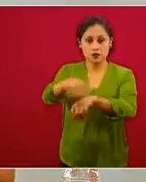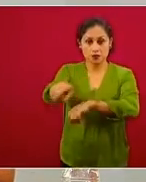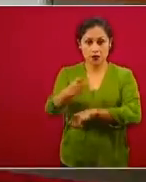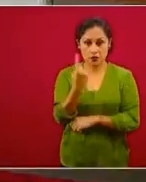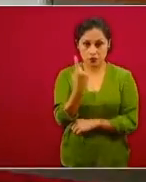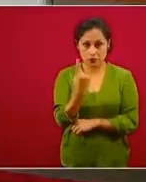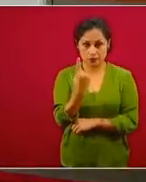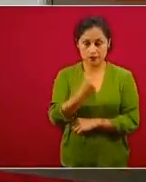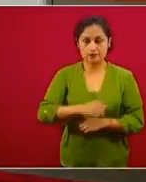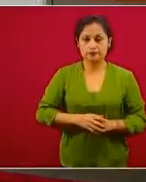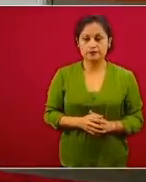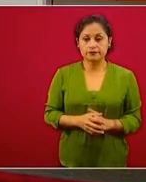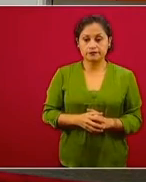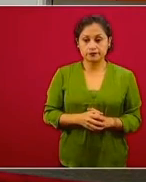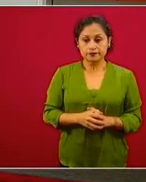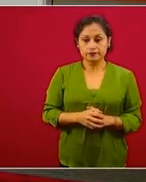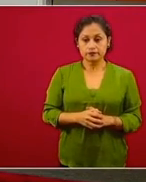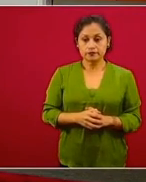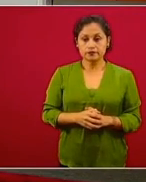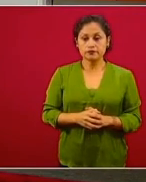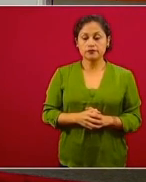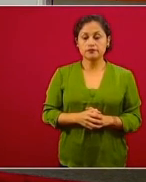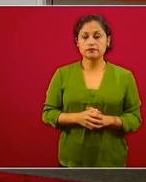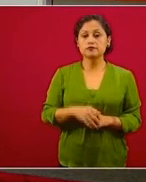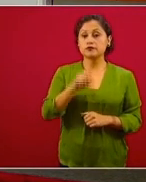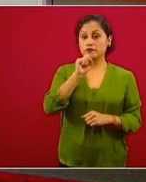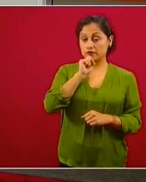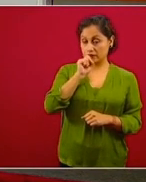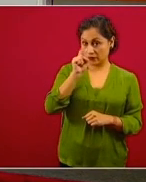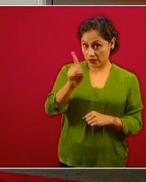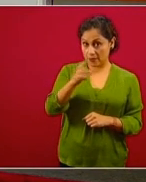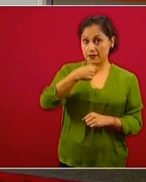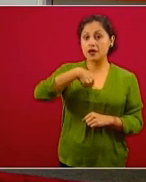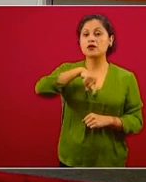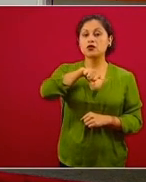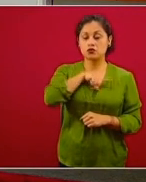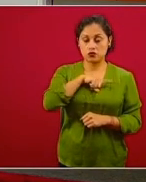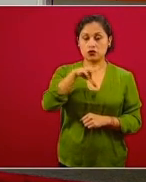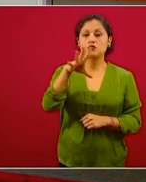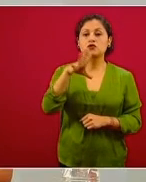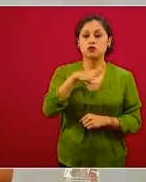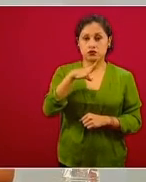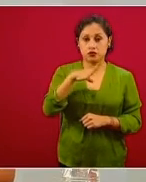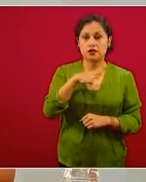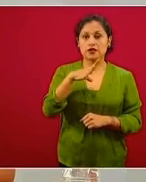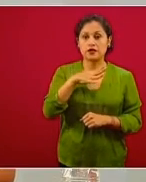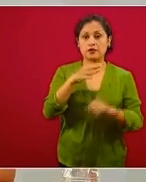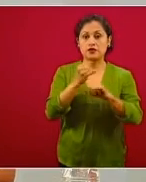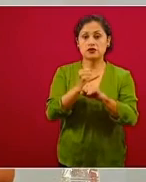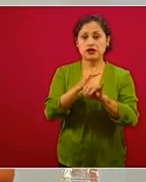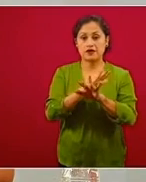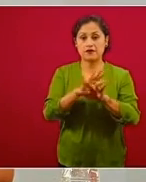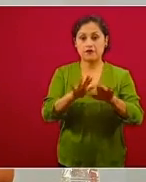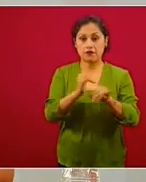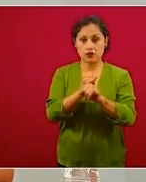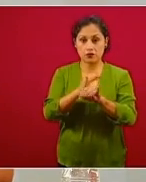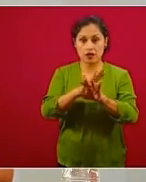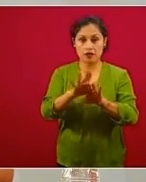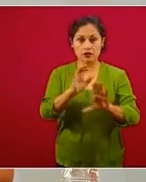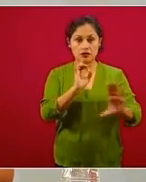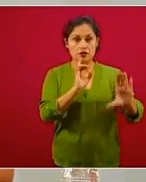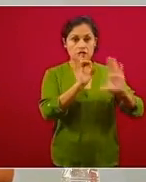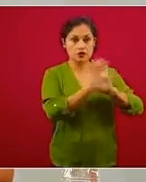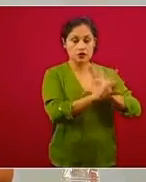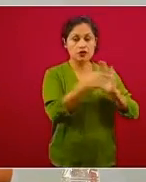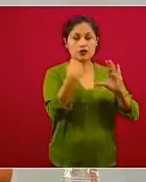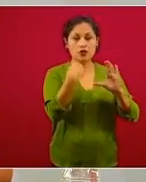2323, and the option is option number 1. If you call this number, you can have quick access to